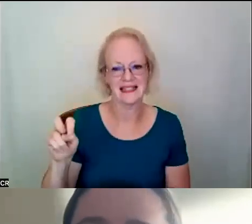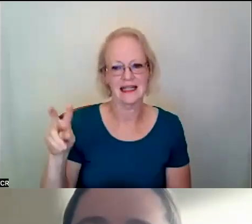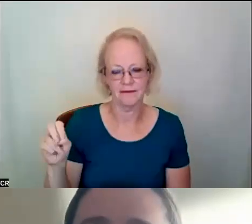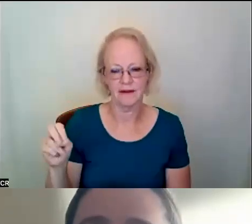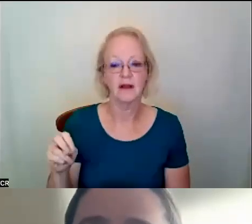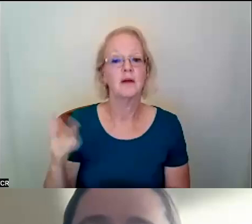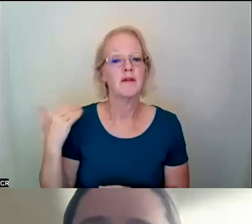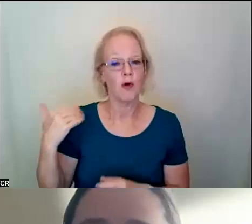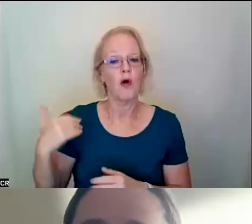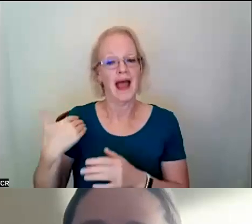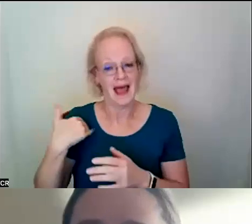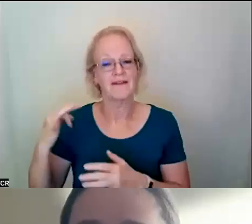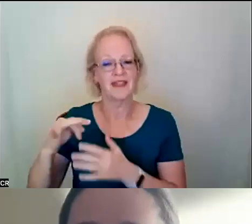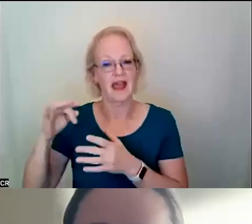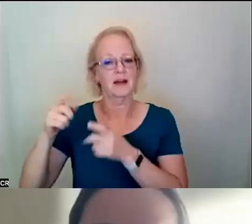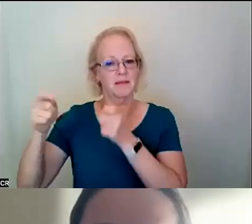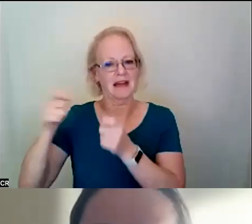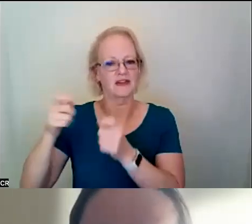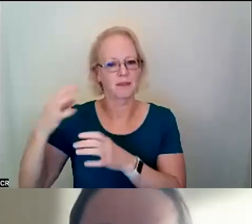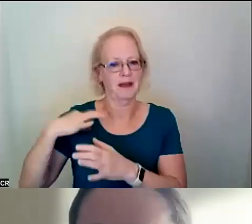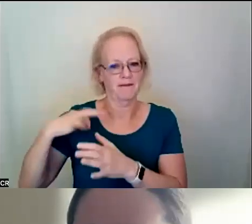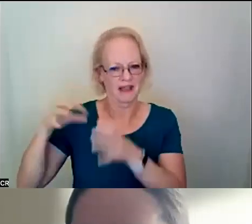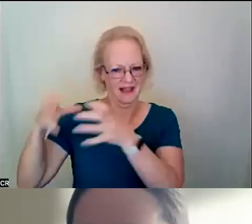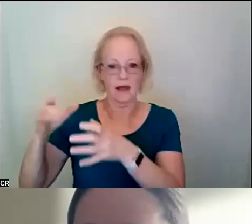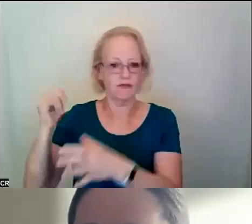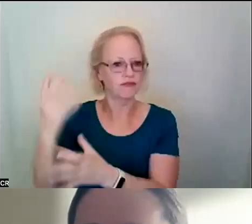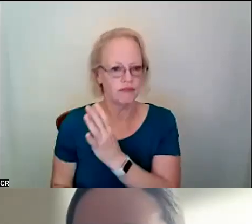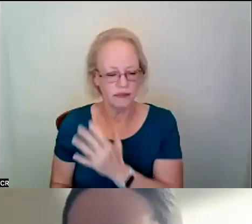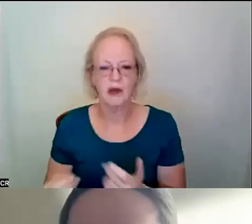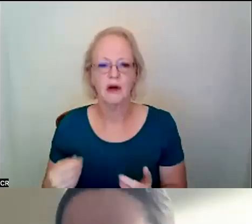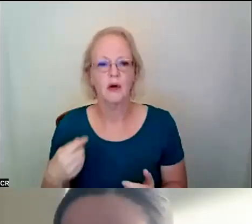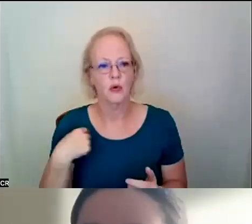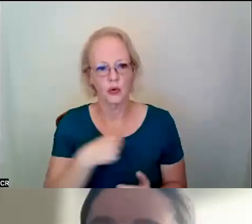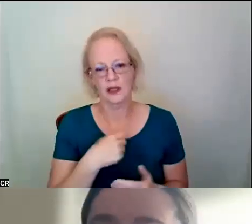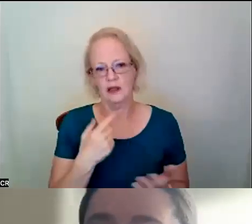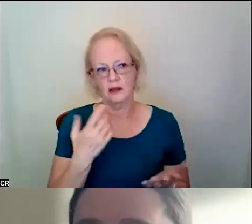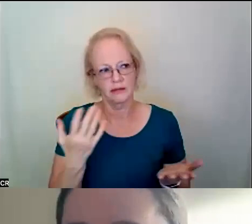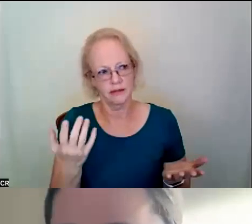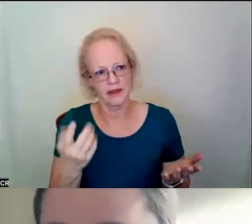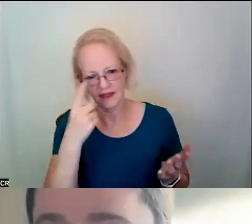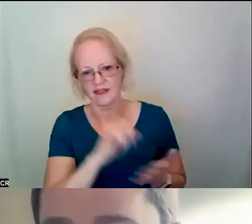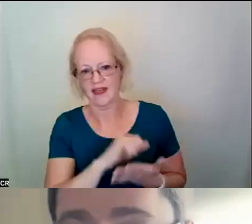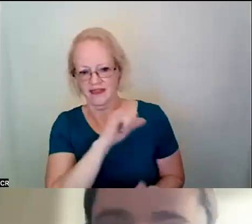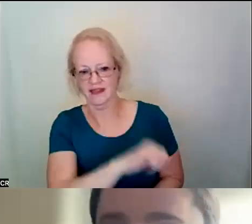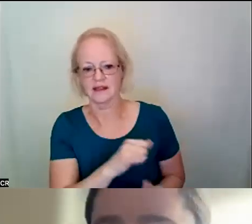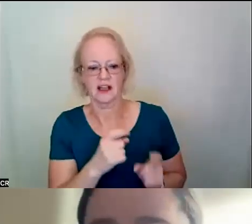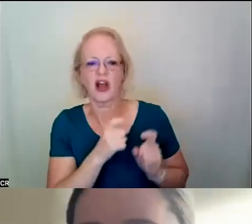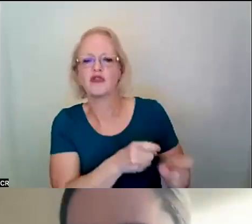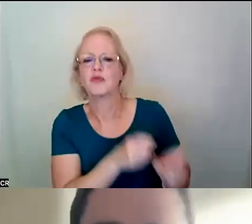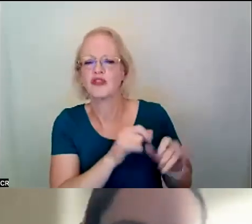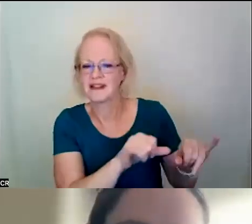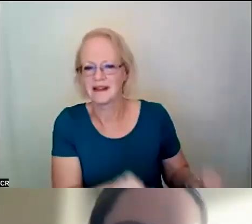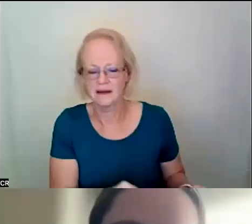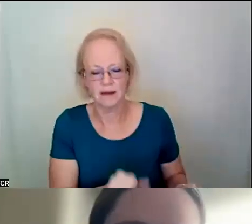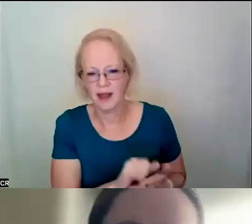space that we've sort of presupposed that defined contribution system, which only covers a fraction of Americans